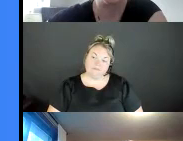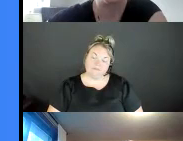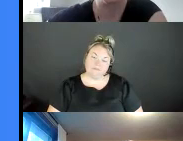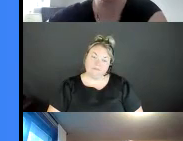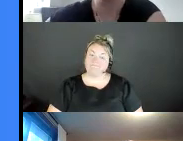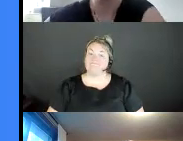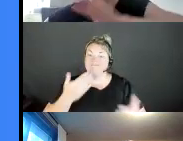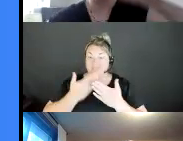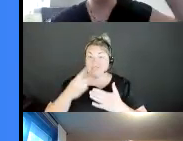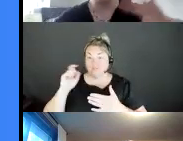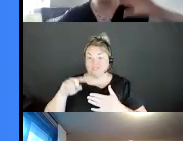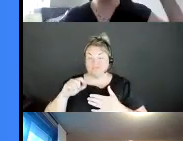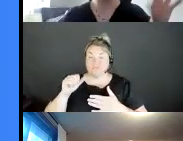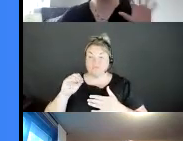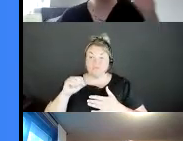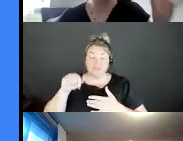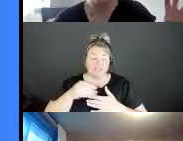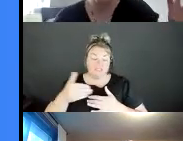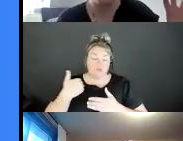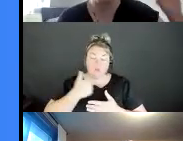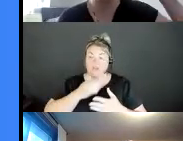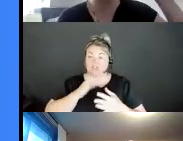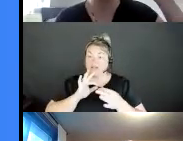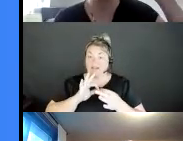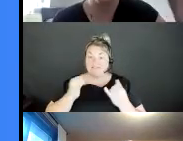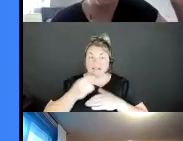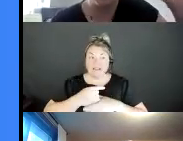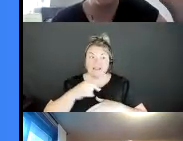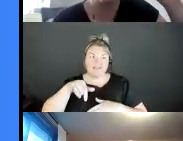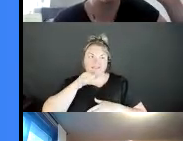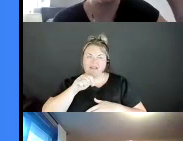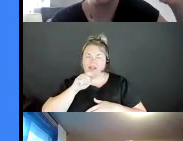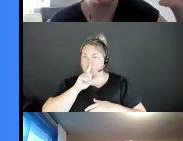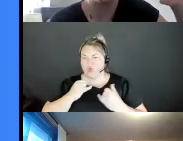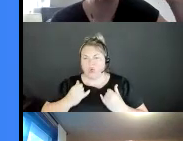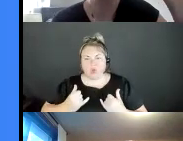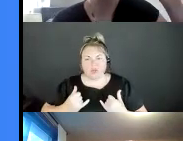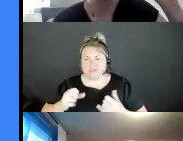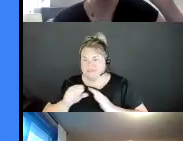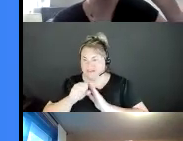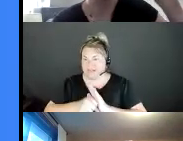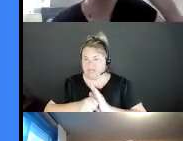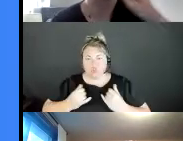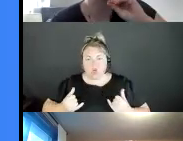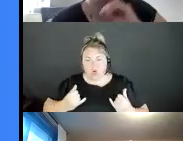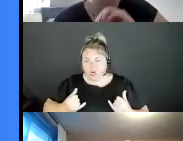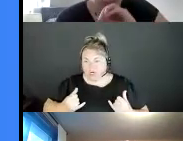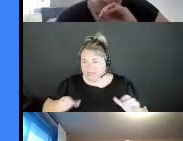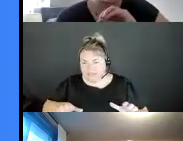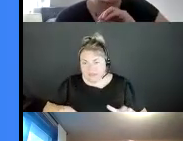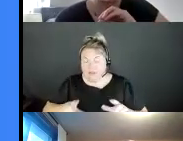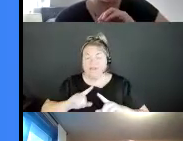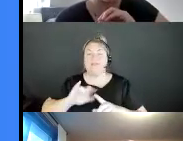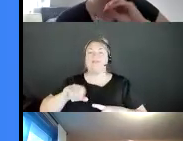That's a good question. So these things that we're talking about today, this is not current state, currently in effect. This is all